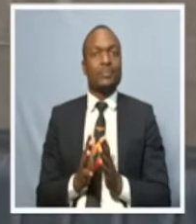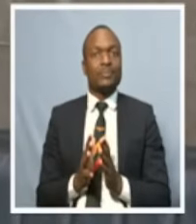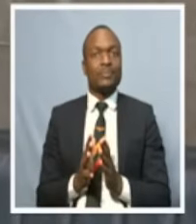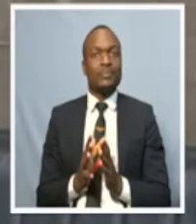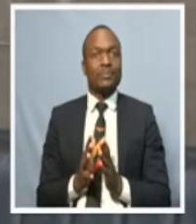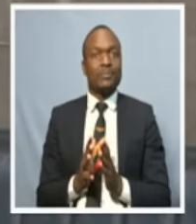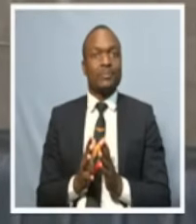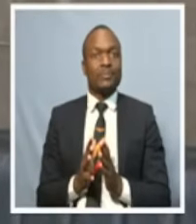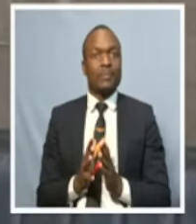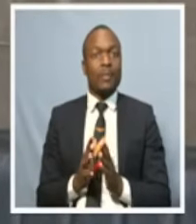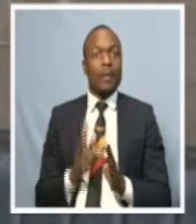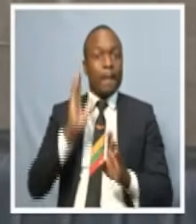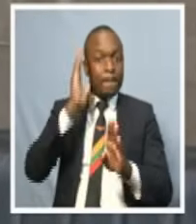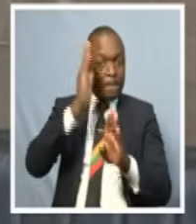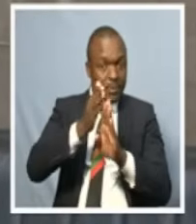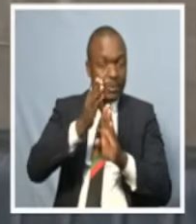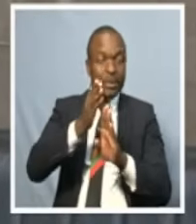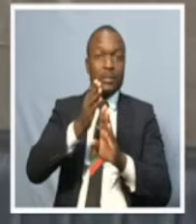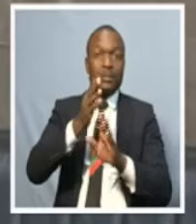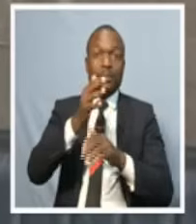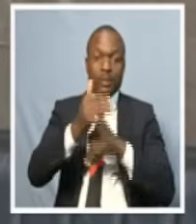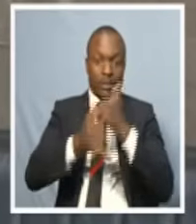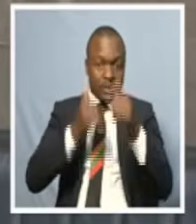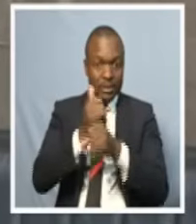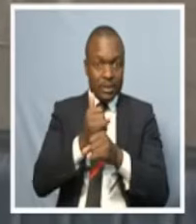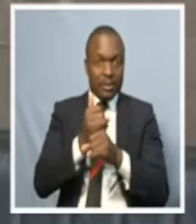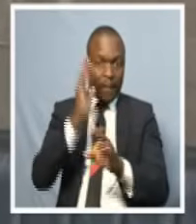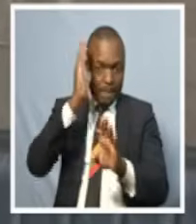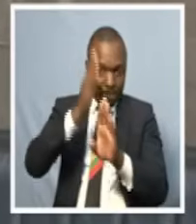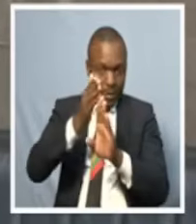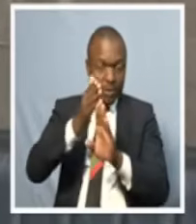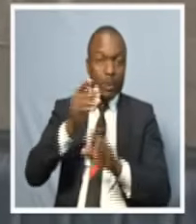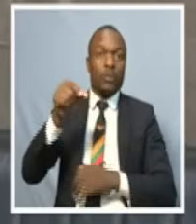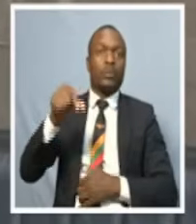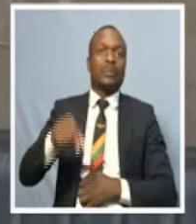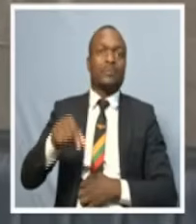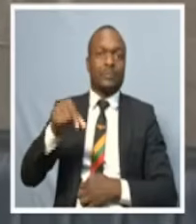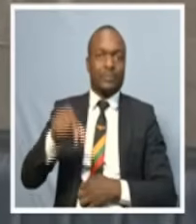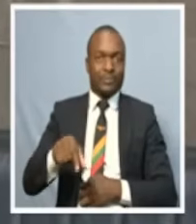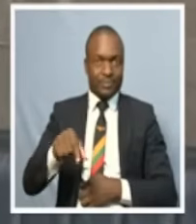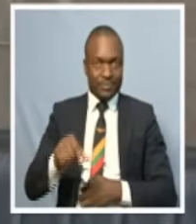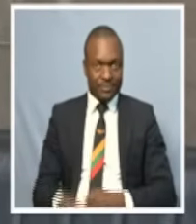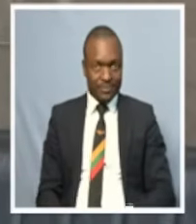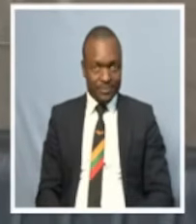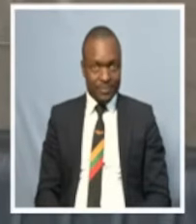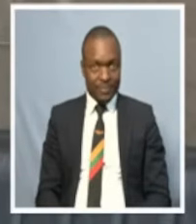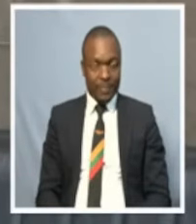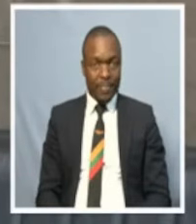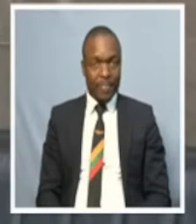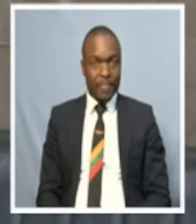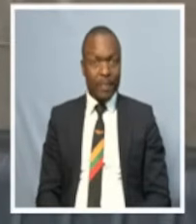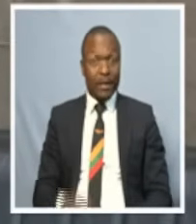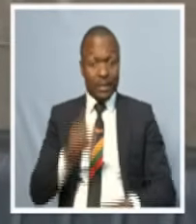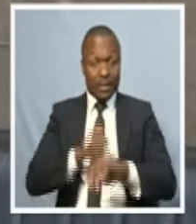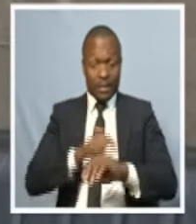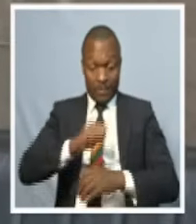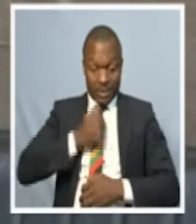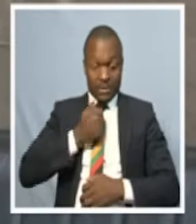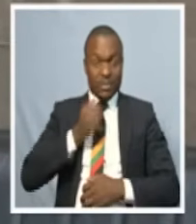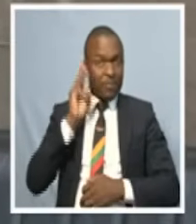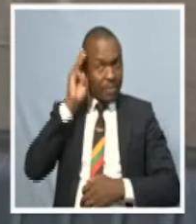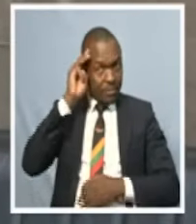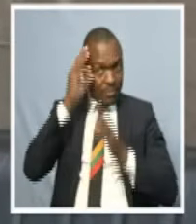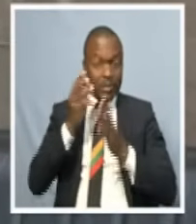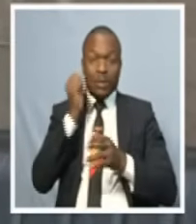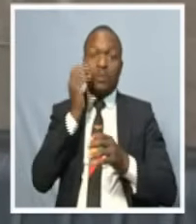of specified age and specified qualifications. And by the time I was leaving Minister of Home Affairs, Madam